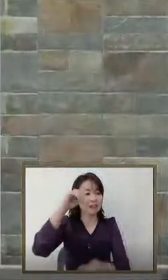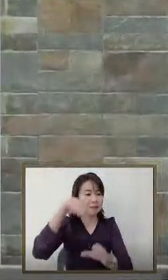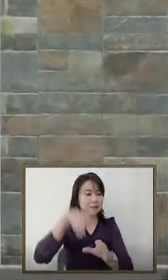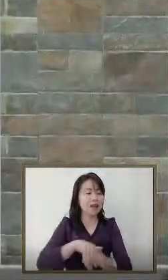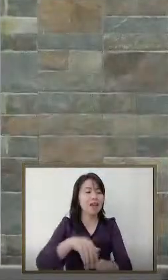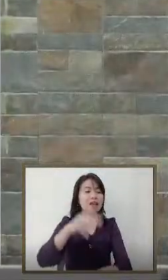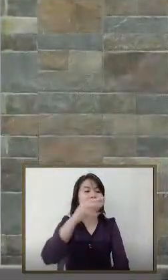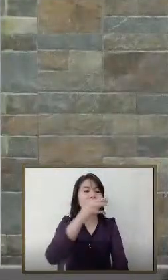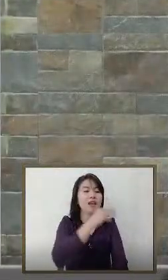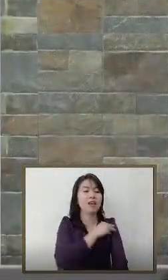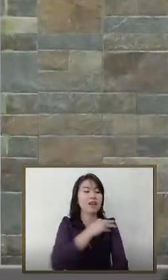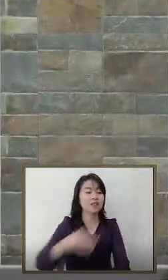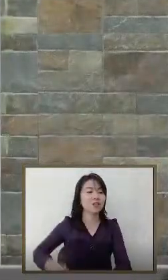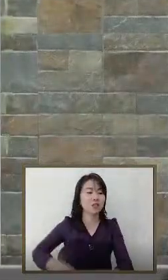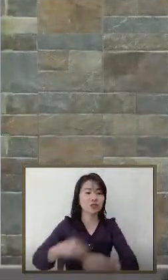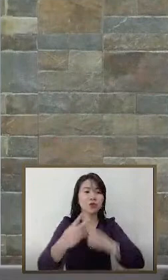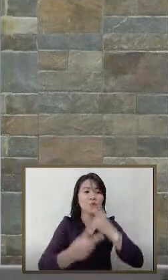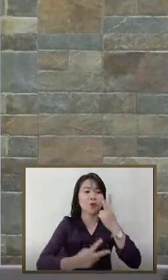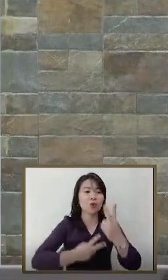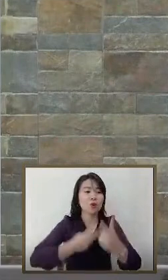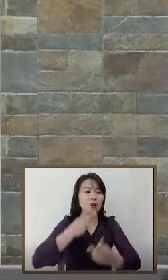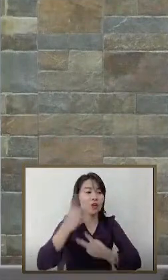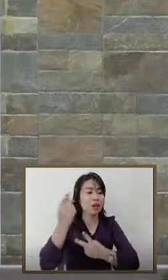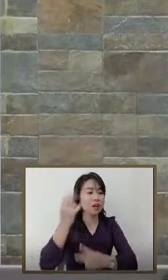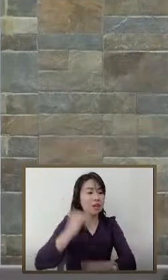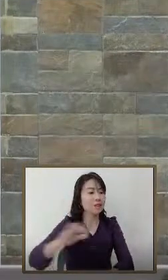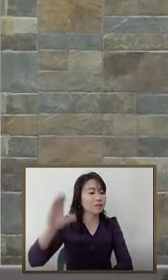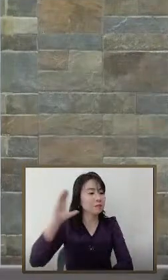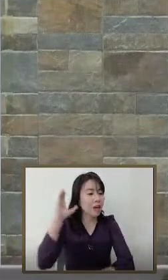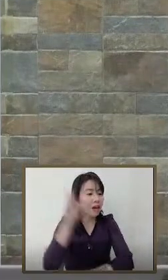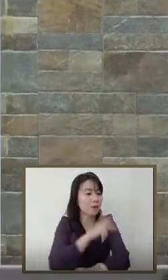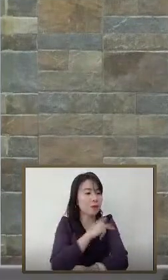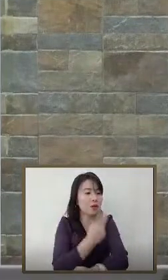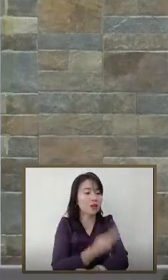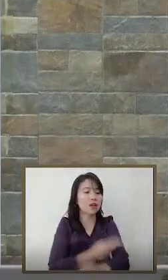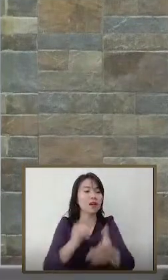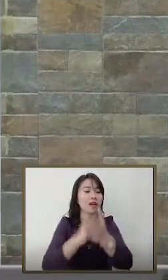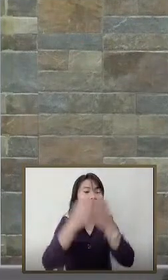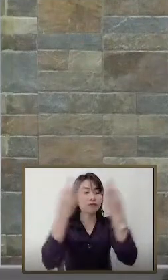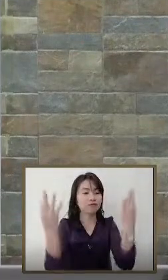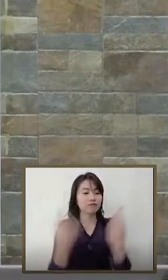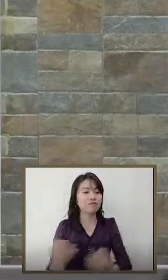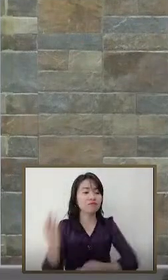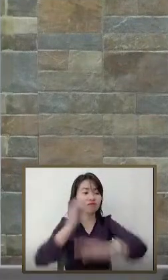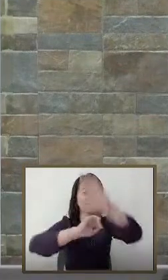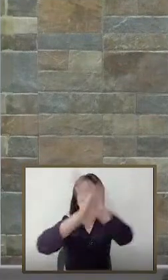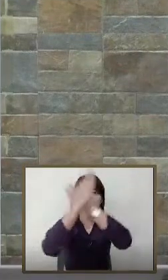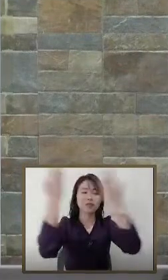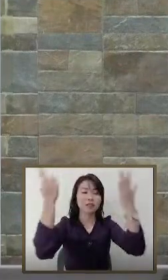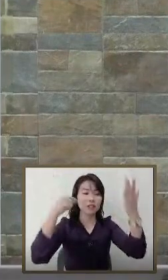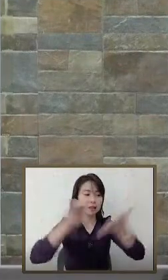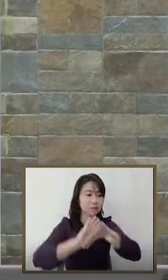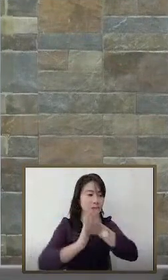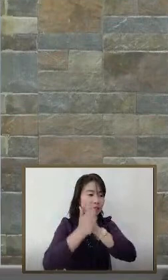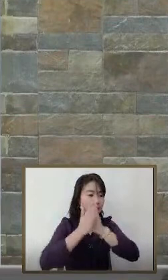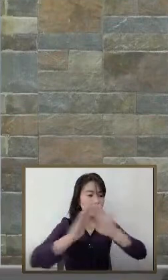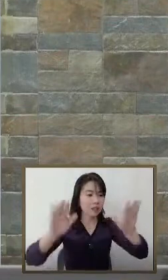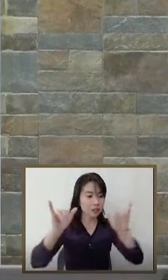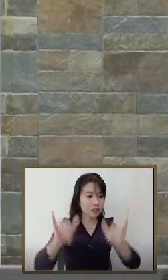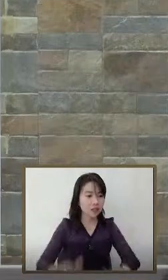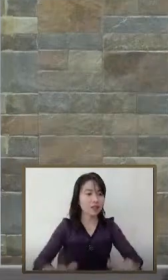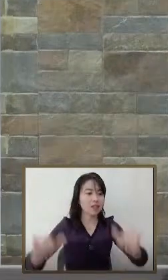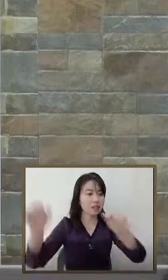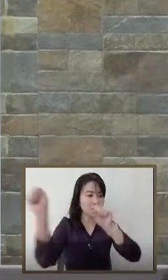the Master's voice they heard the power that framed the heavens, the peace